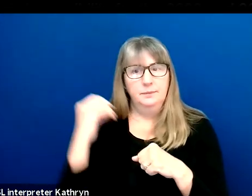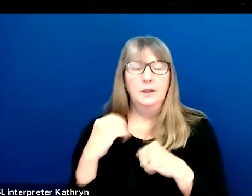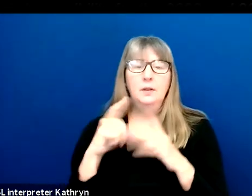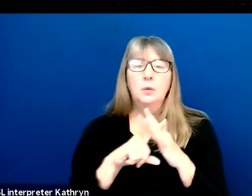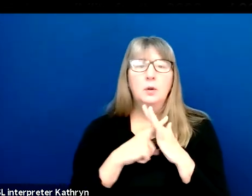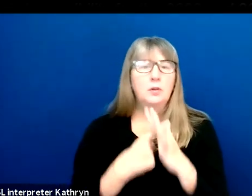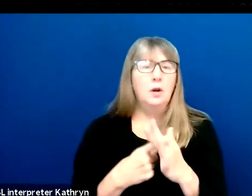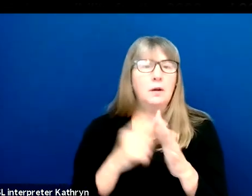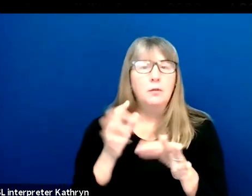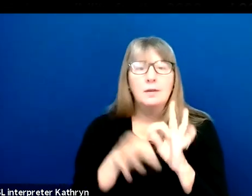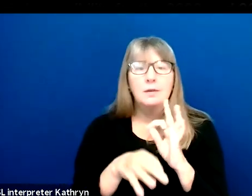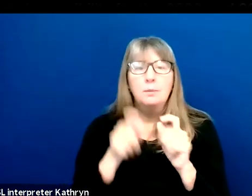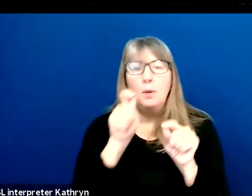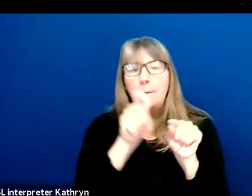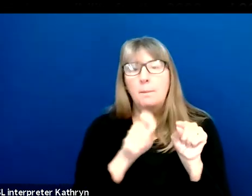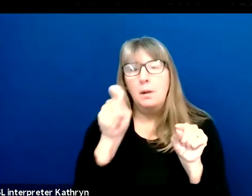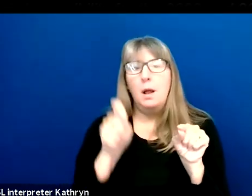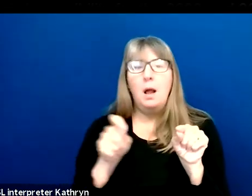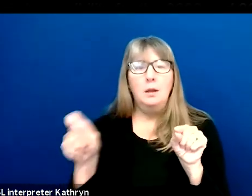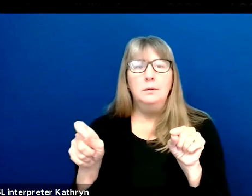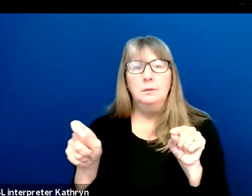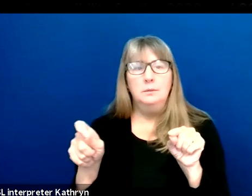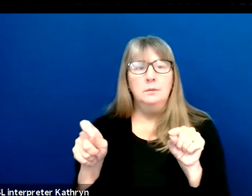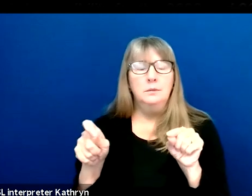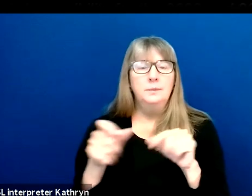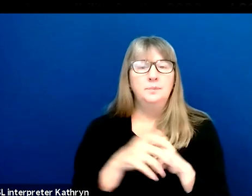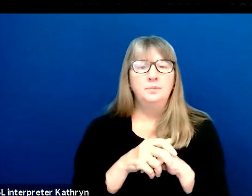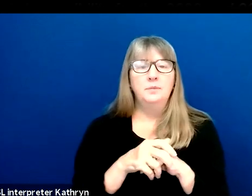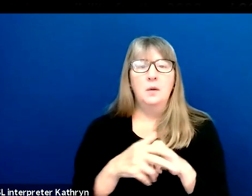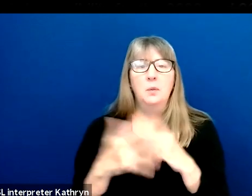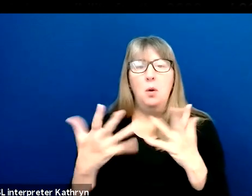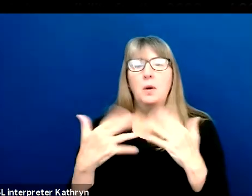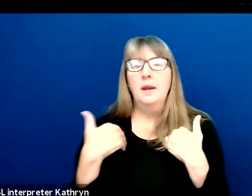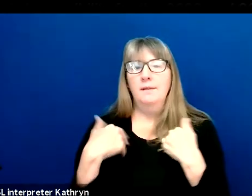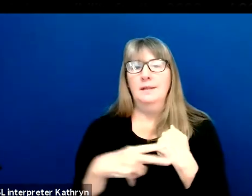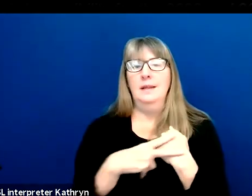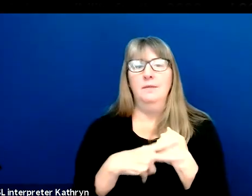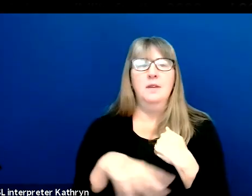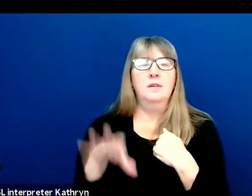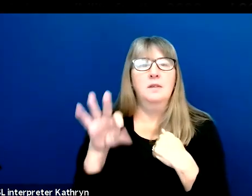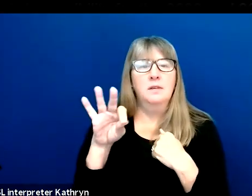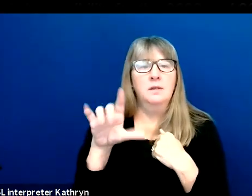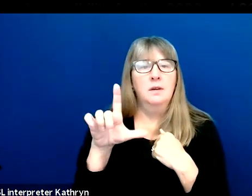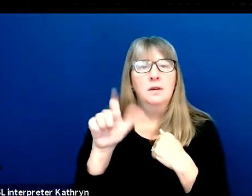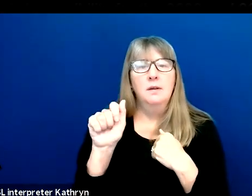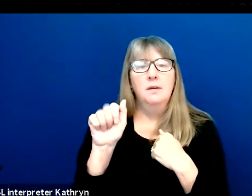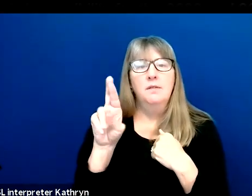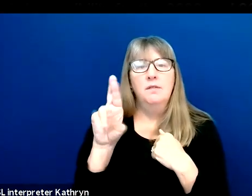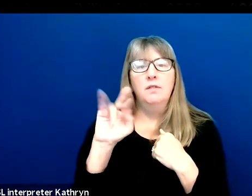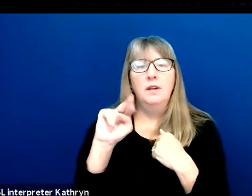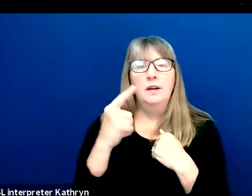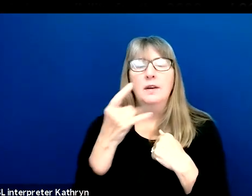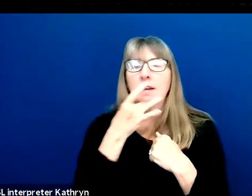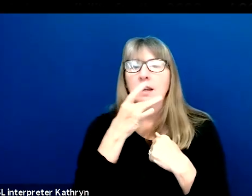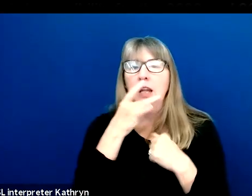a simple plot that is right in the wheelhouse of Astronify. So this is a flaring light curve. So what I have is a GALEX light